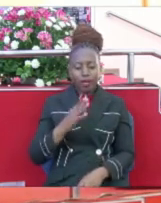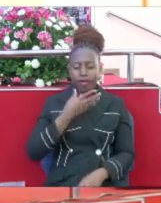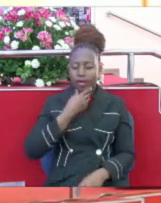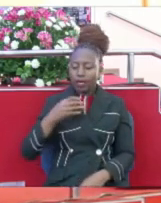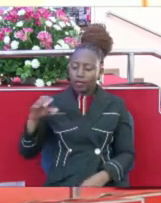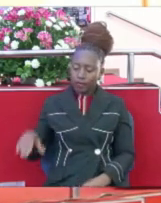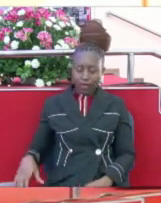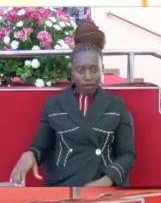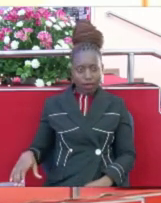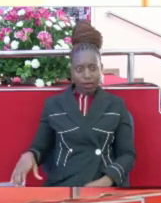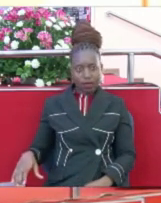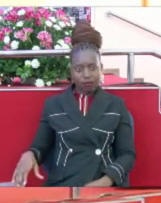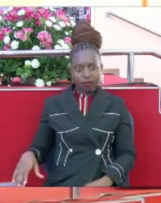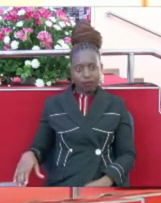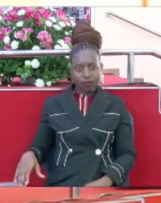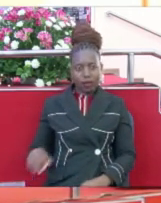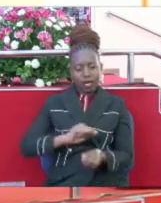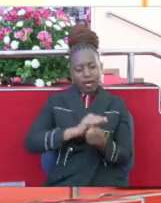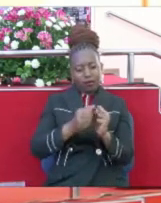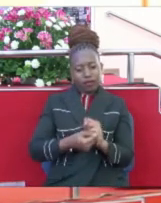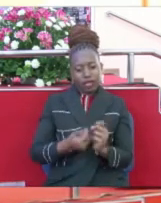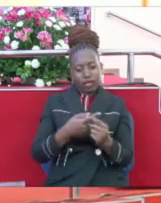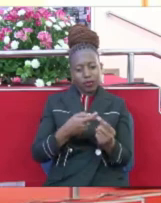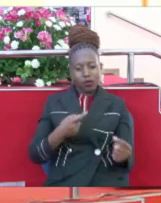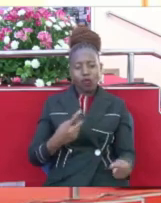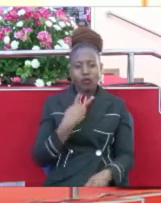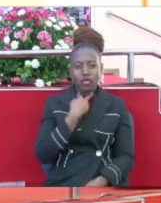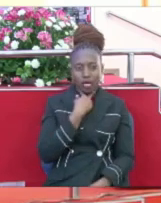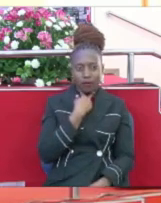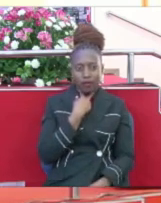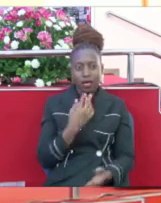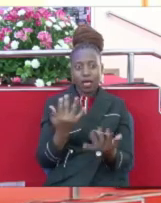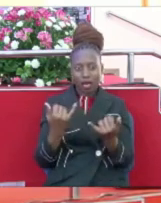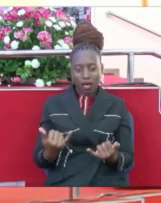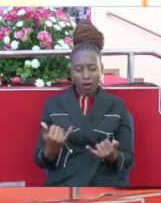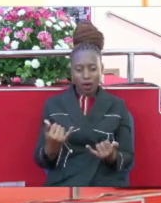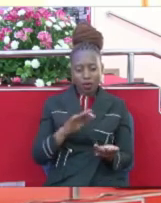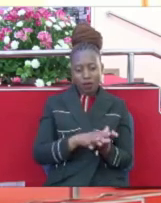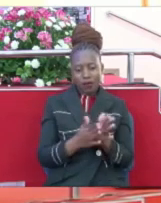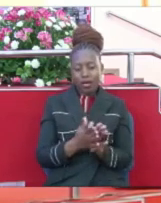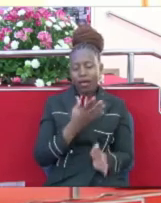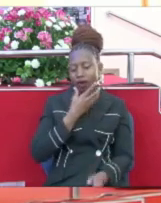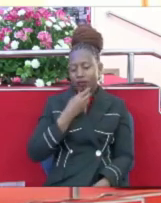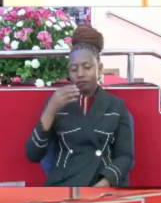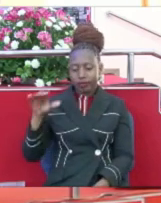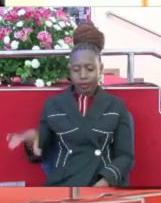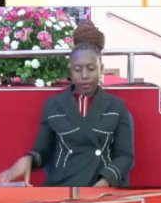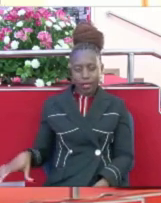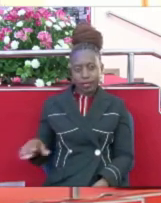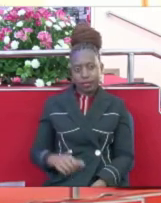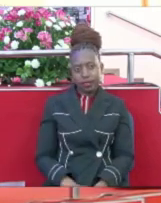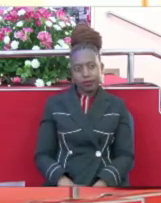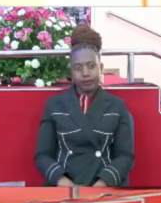from a position of slaves to a position of sons. Ilikuwa wakati walipitia katika ile hali ya tohara kwamba wamegeuzwa kutoka watumwa